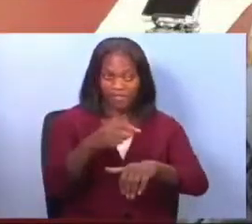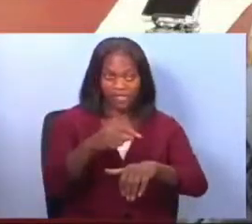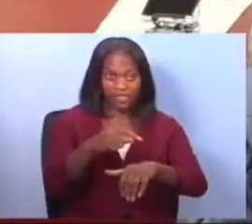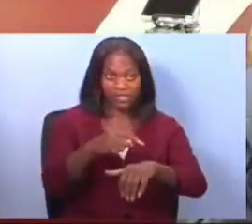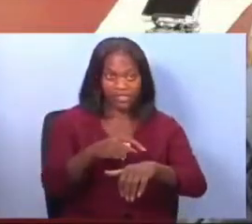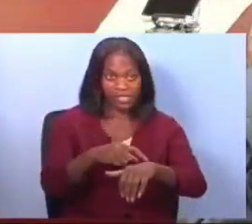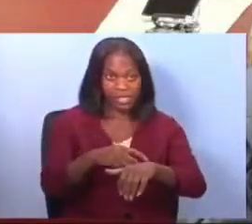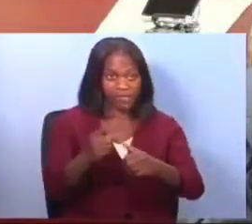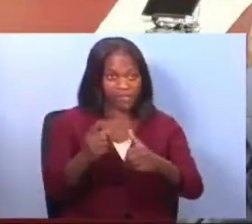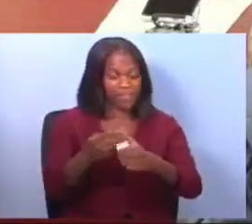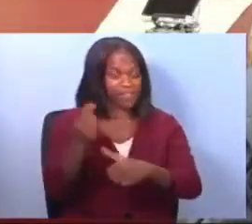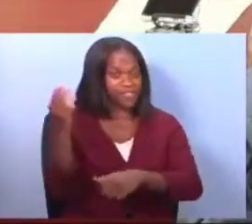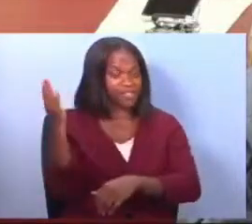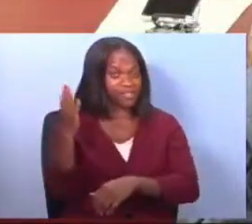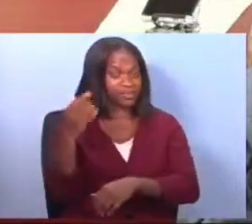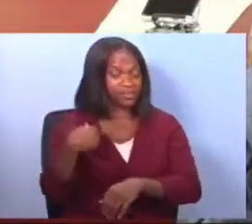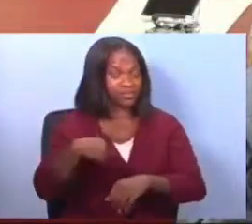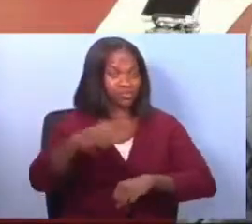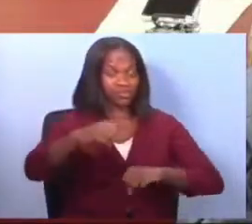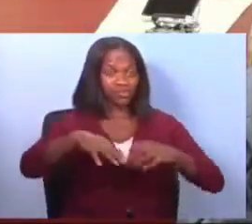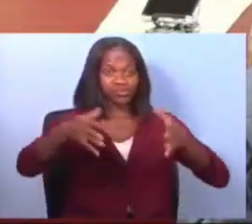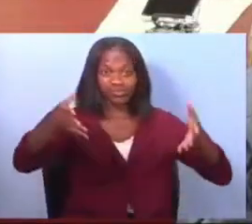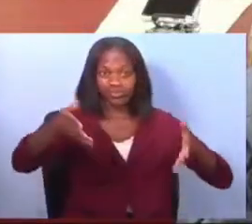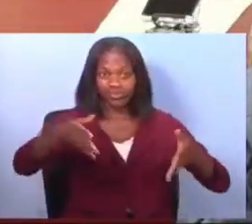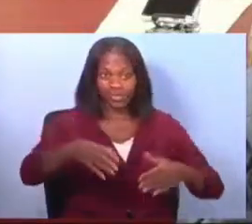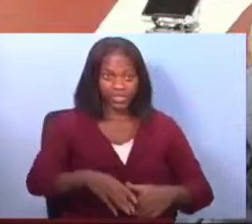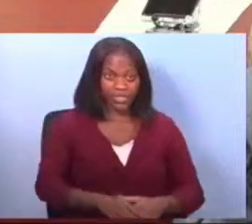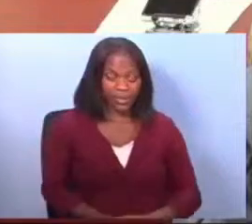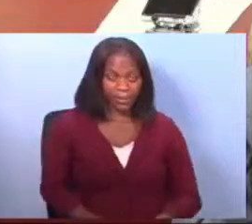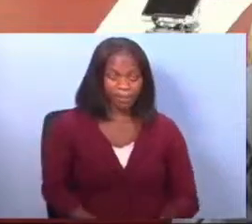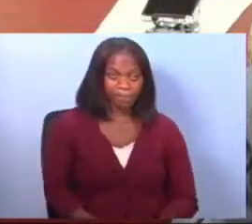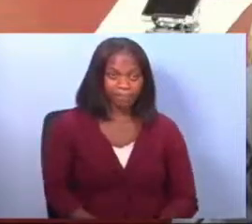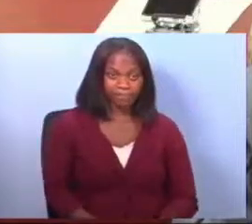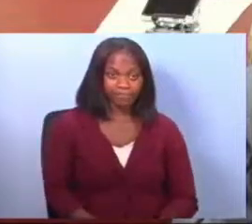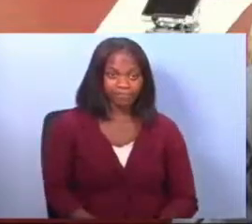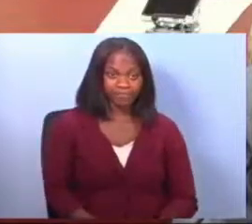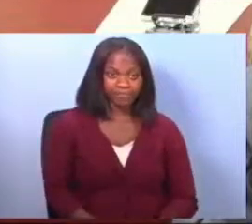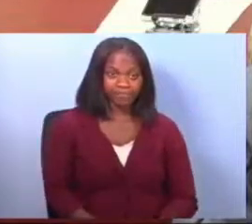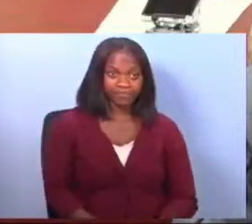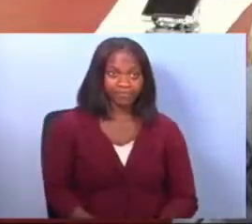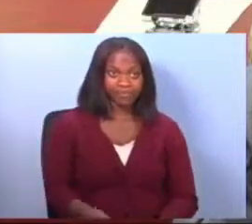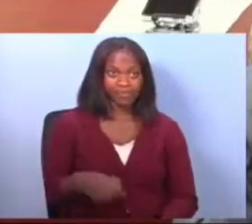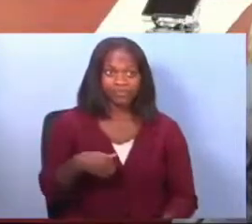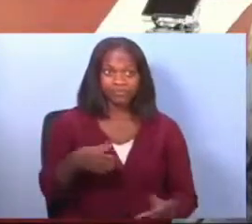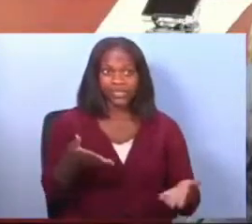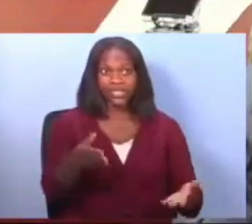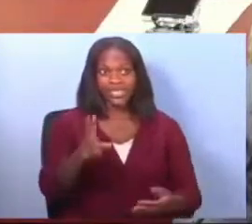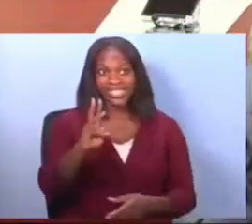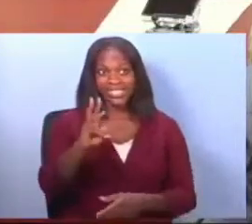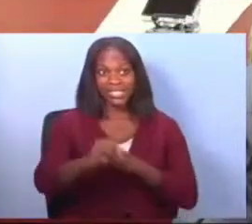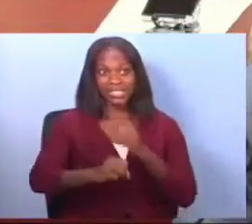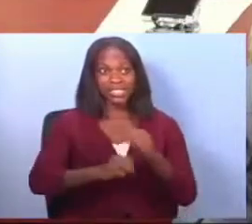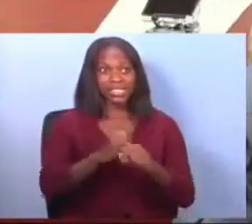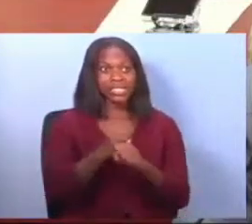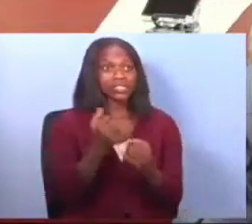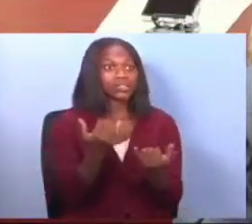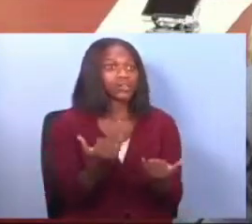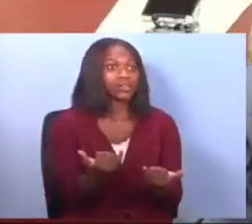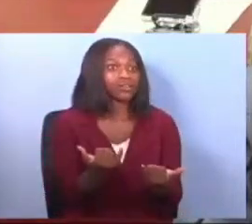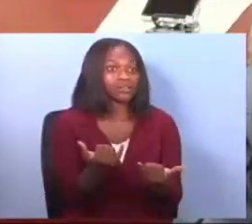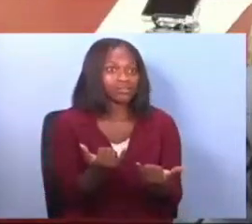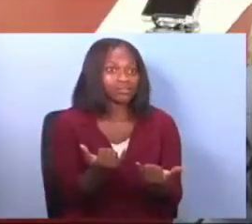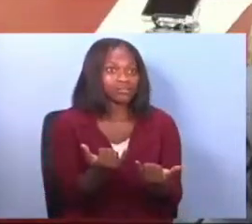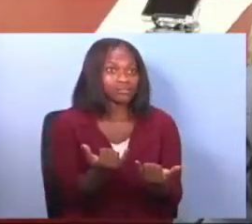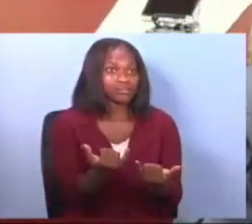that we are commenting on in this House. Mr. Speaker, I've been here for 16 years now. And this is